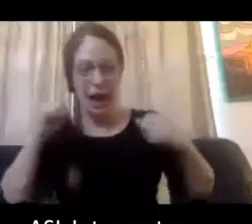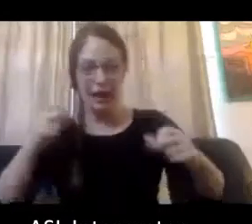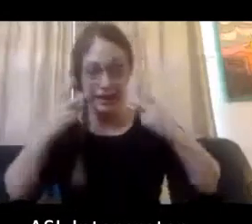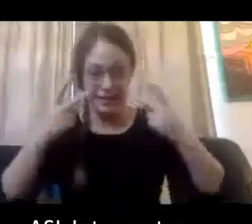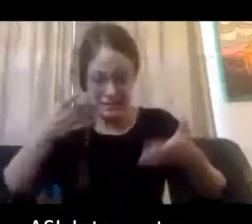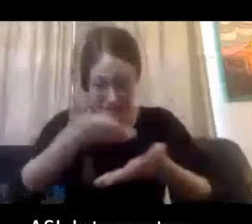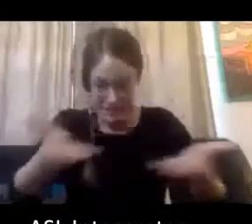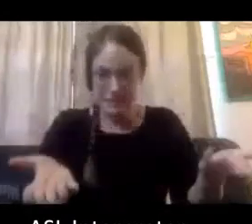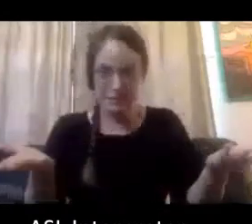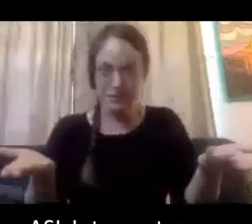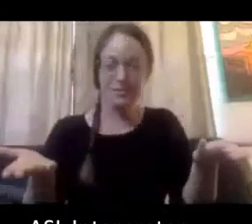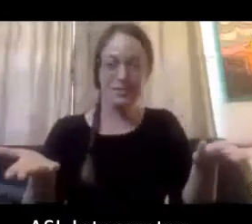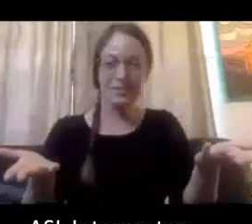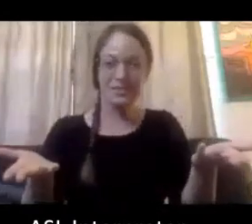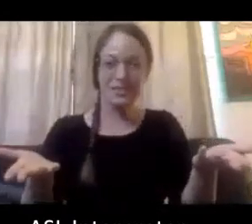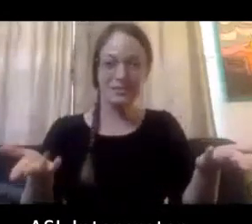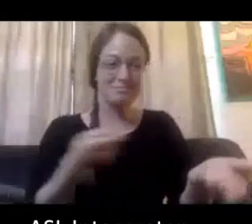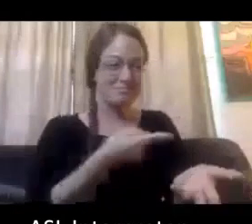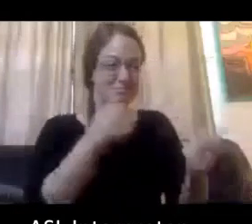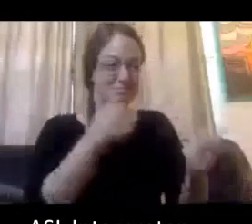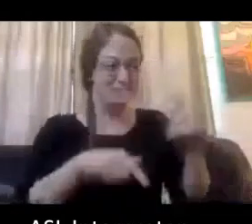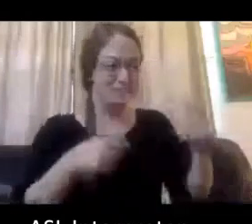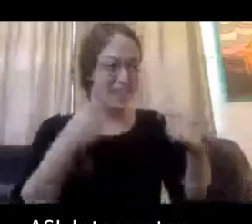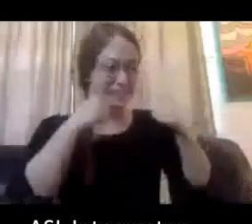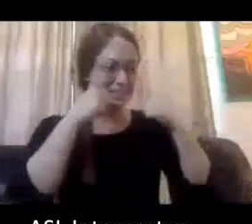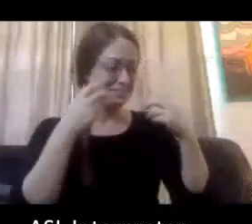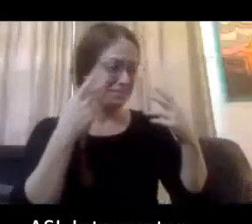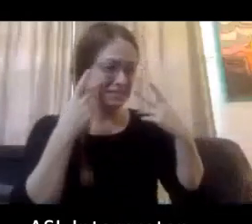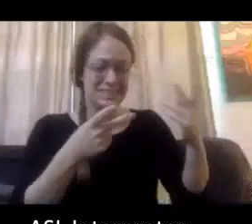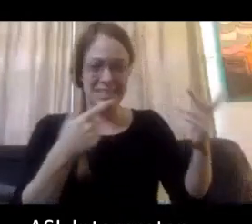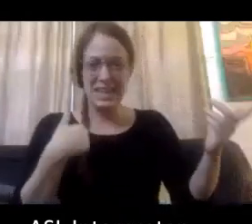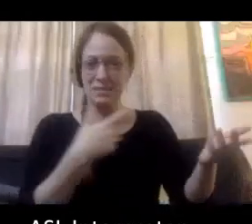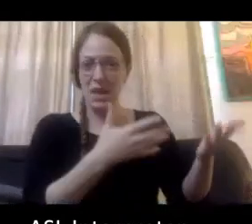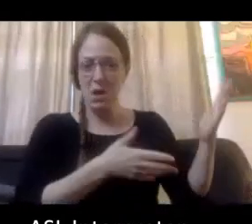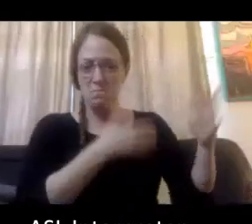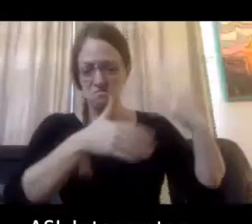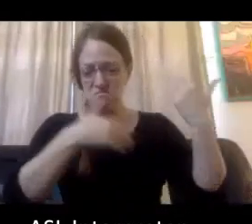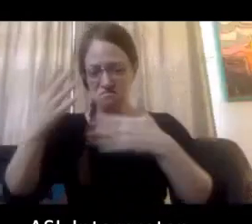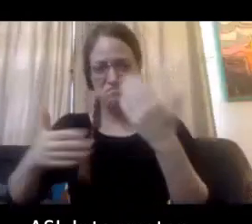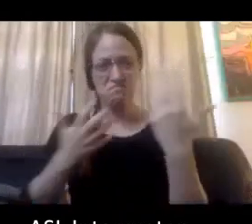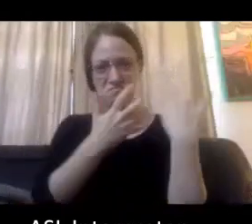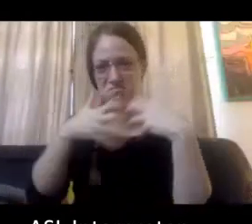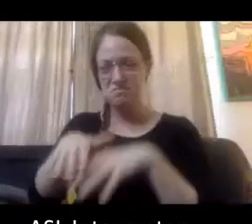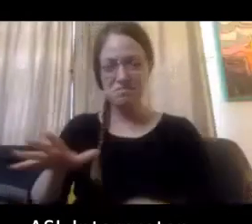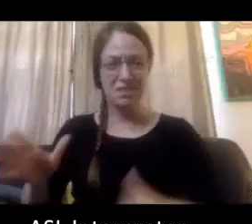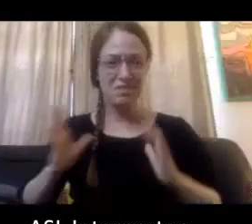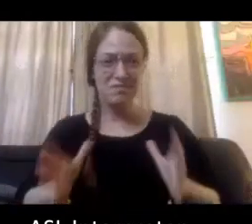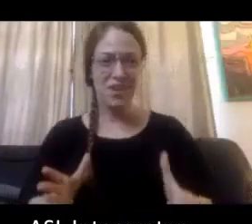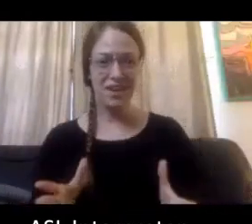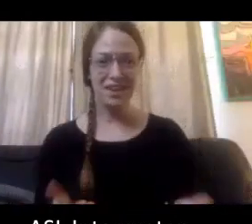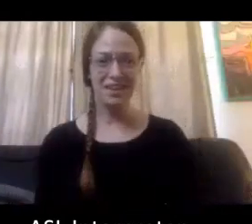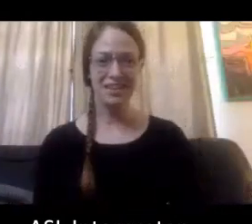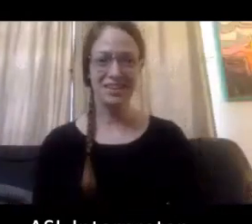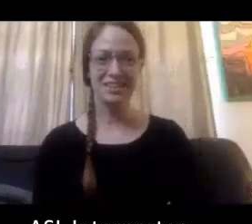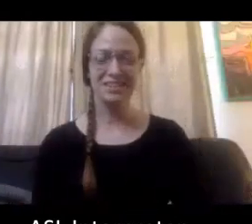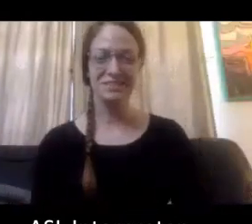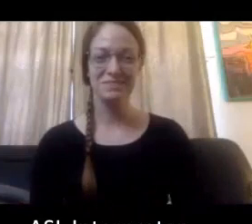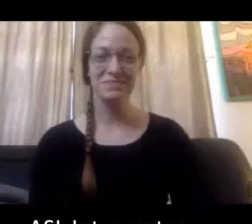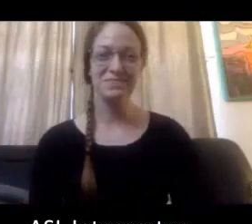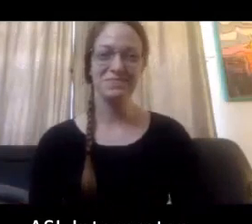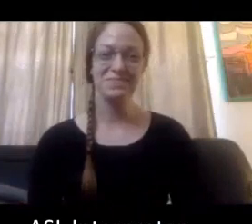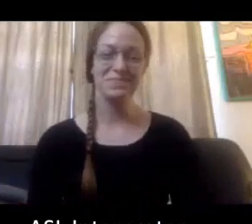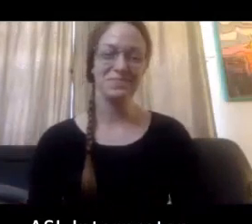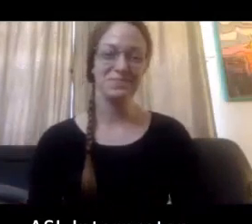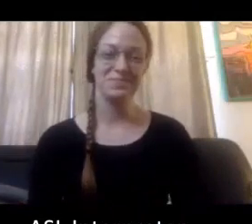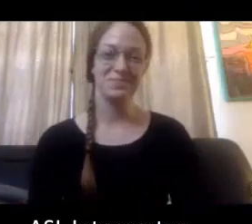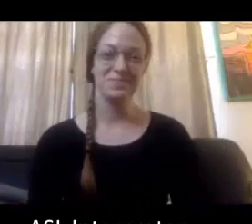of way. So that's incredible. I just think that's incredible, and I